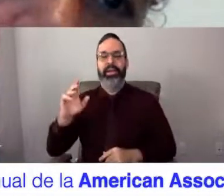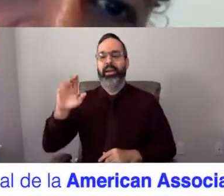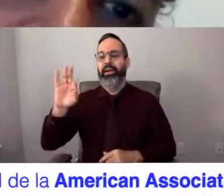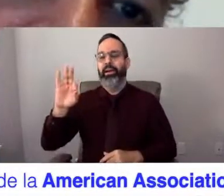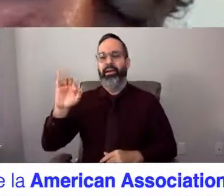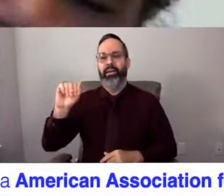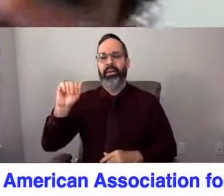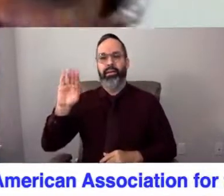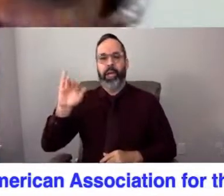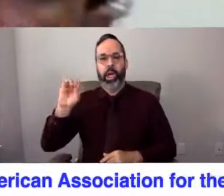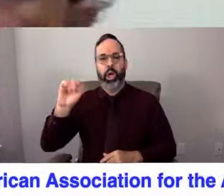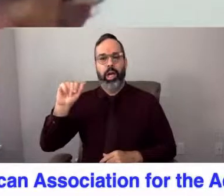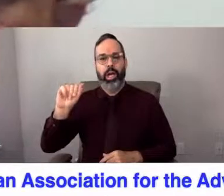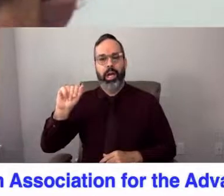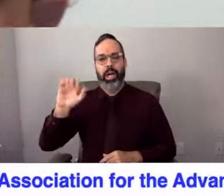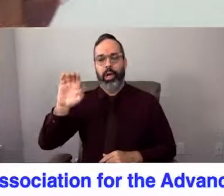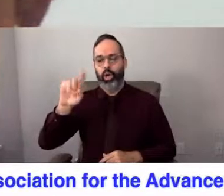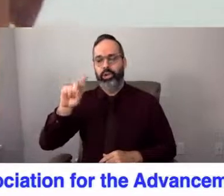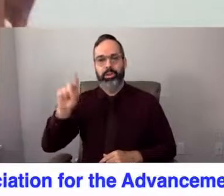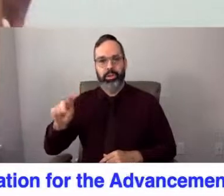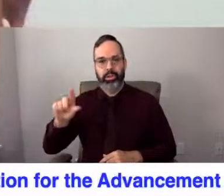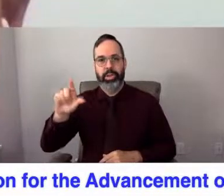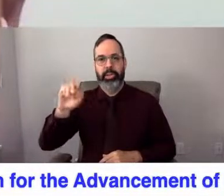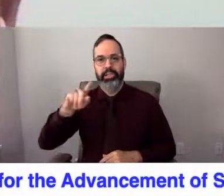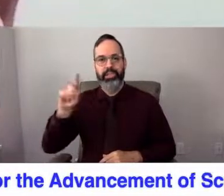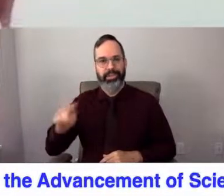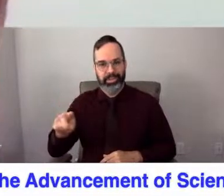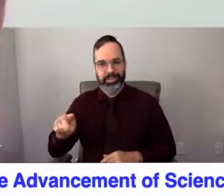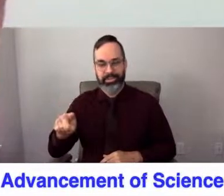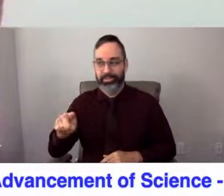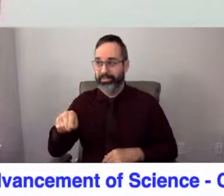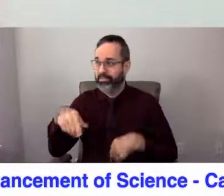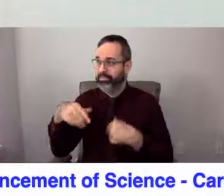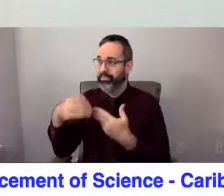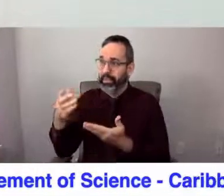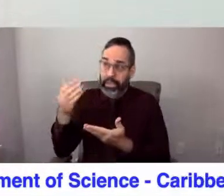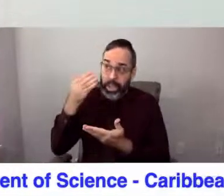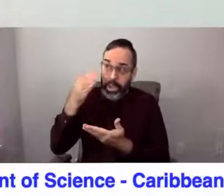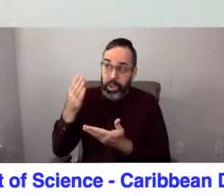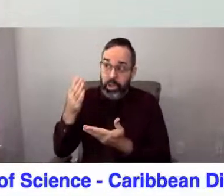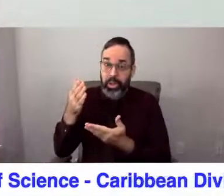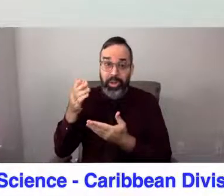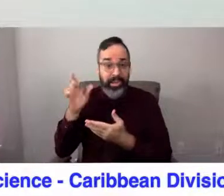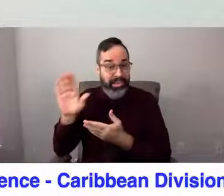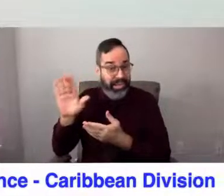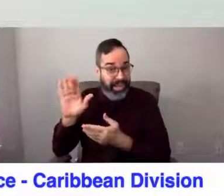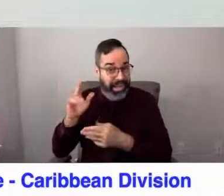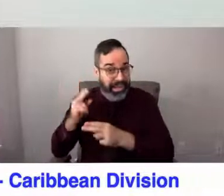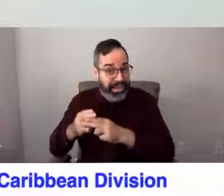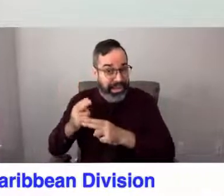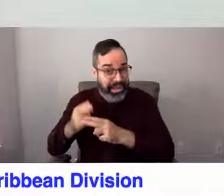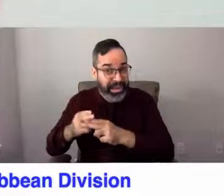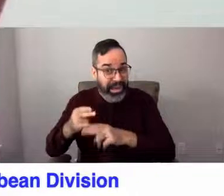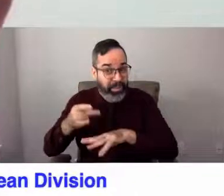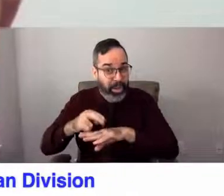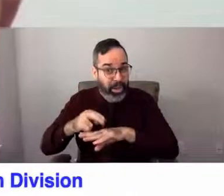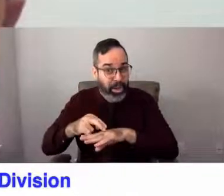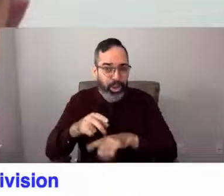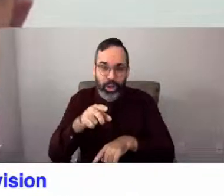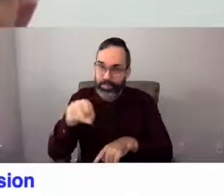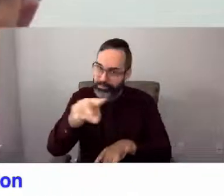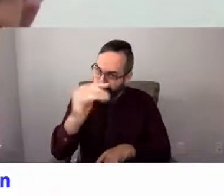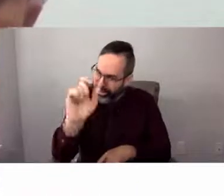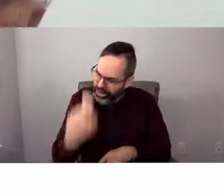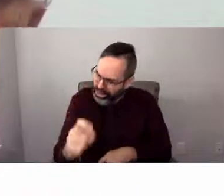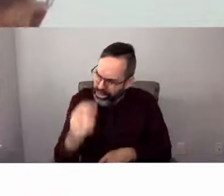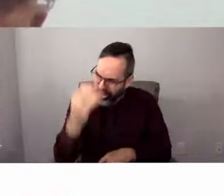Cruz-López. And Fabiola Cruz-López, if you don't know this name in Puerto Rico by now, you should, because she's